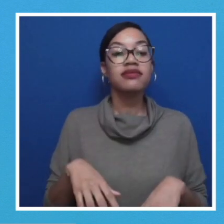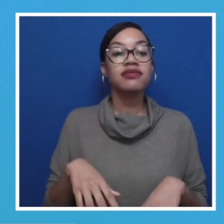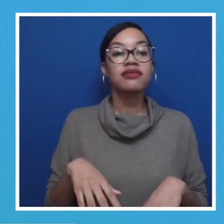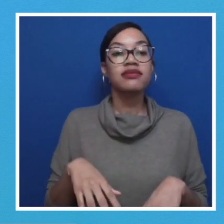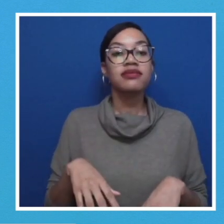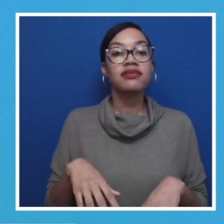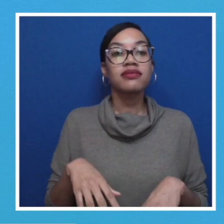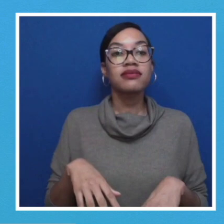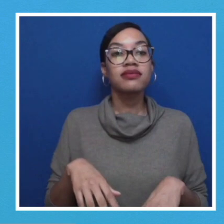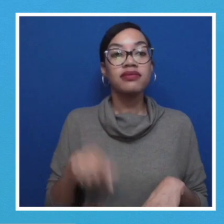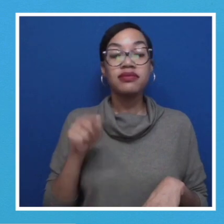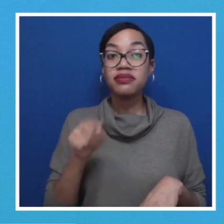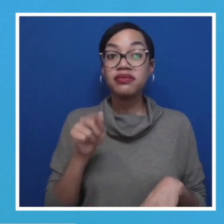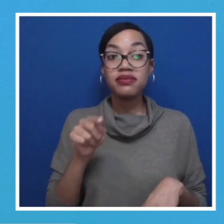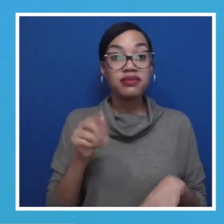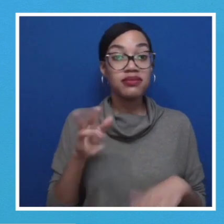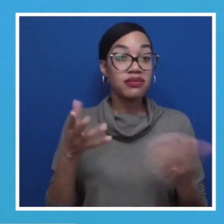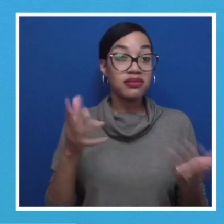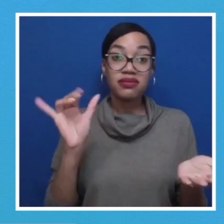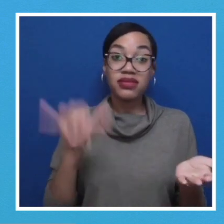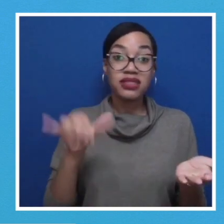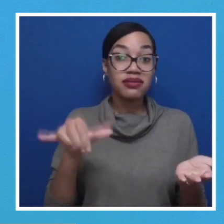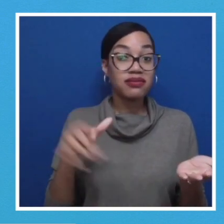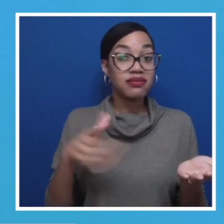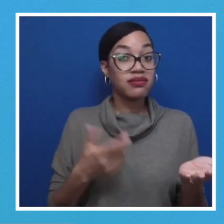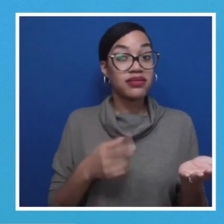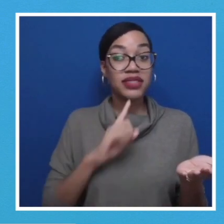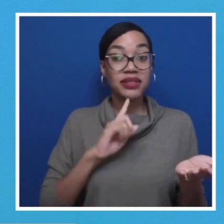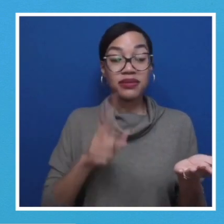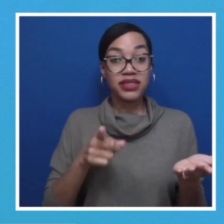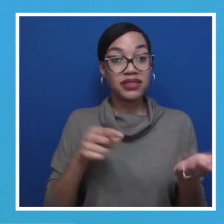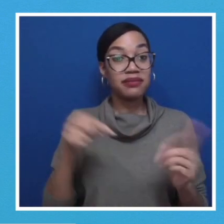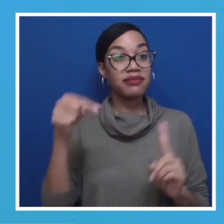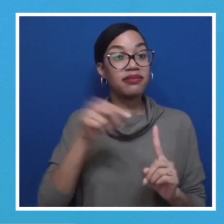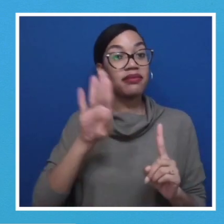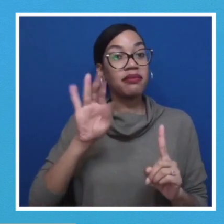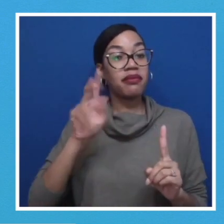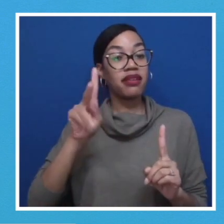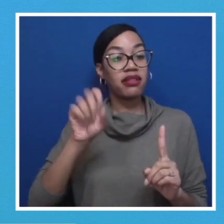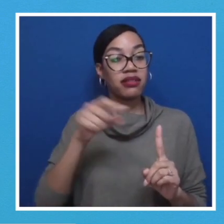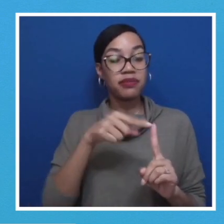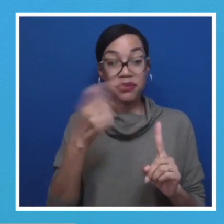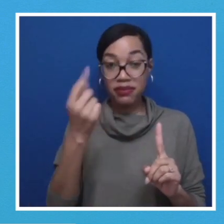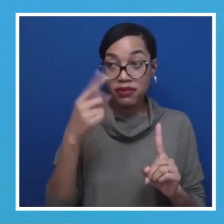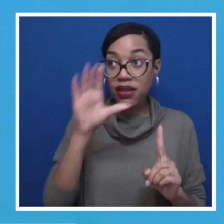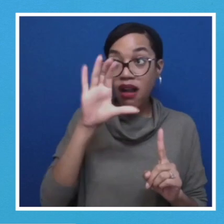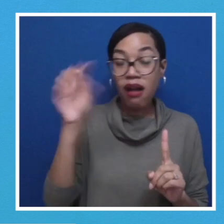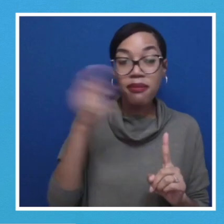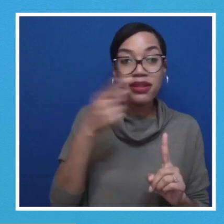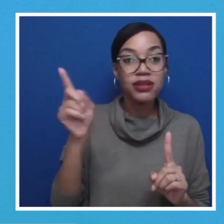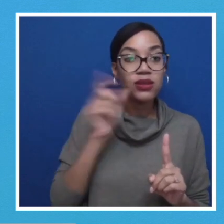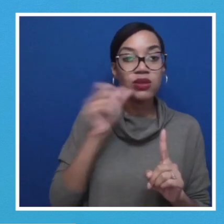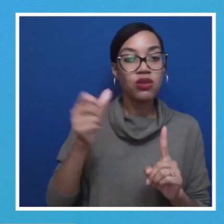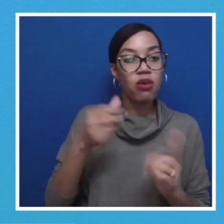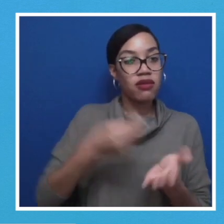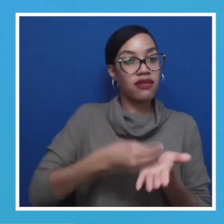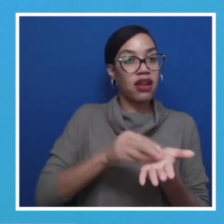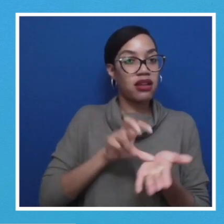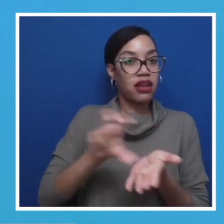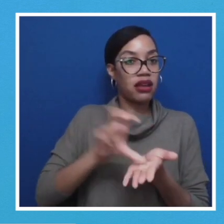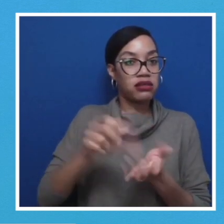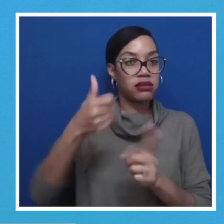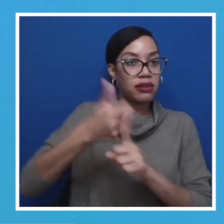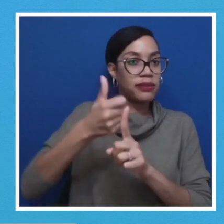the real deal is that these banks, these companies don't finance these things themselves. I don't know if anyone